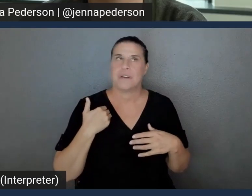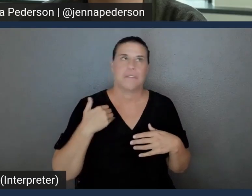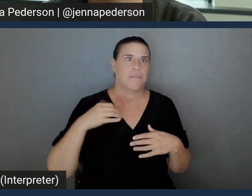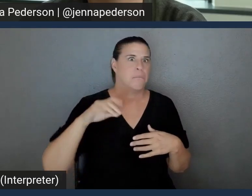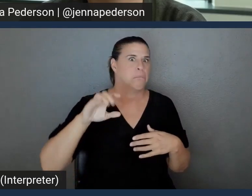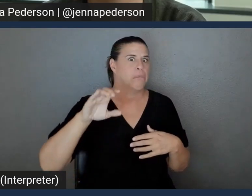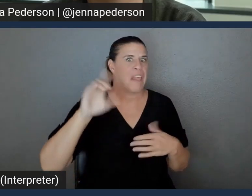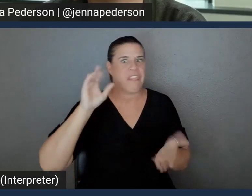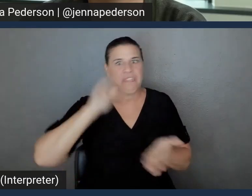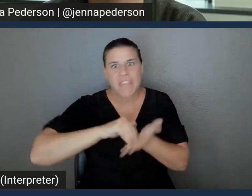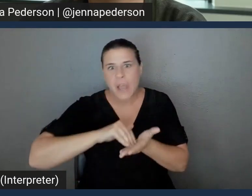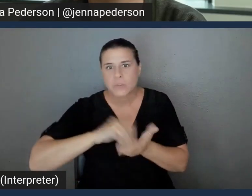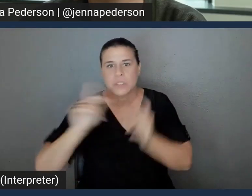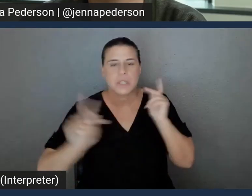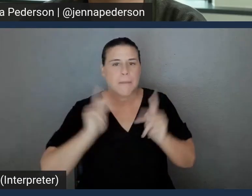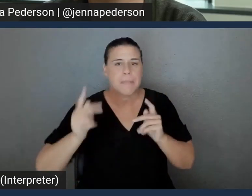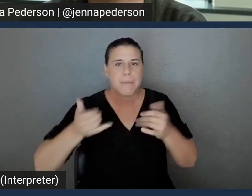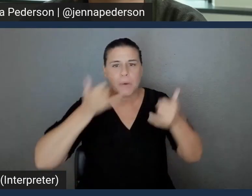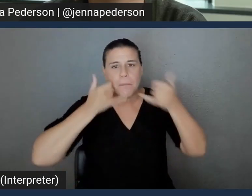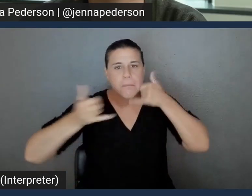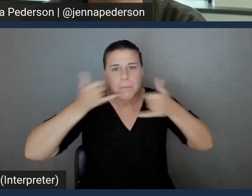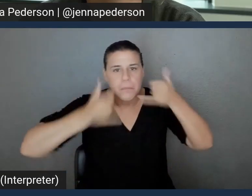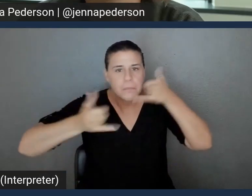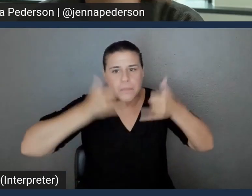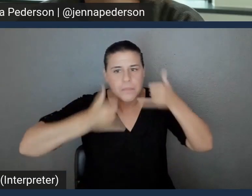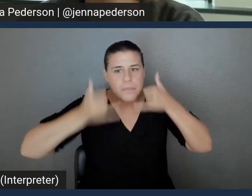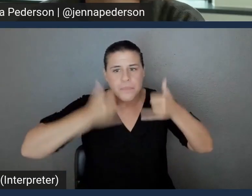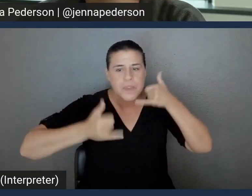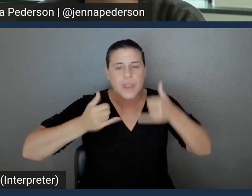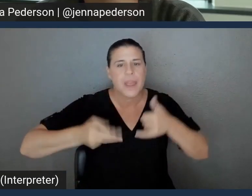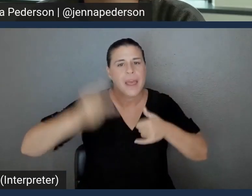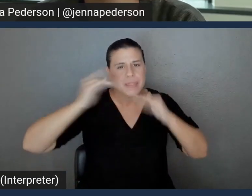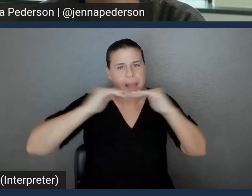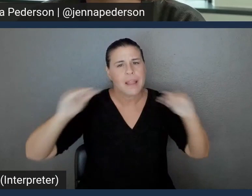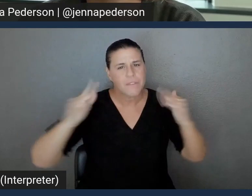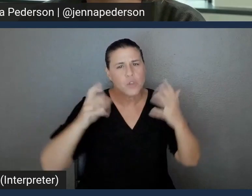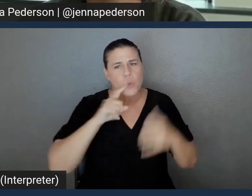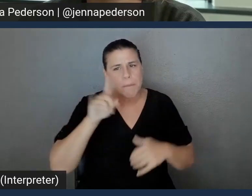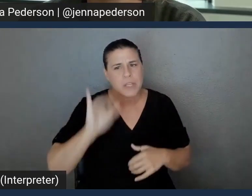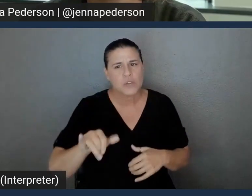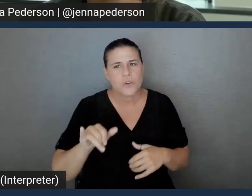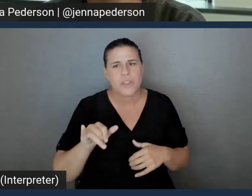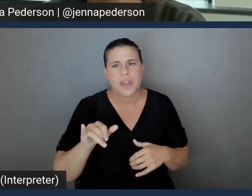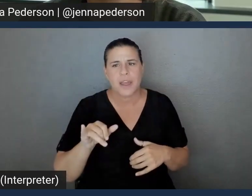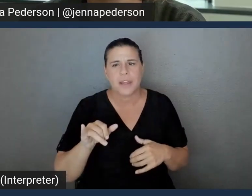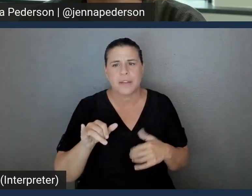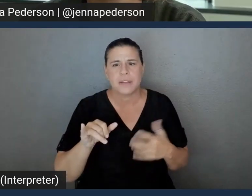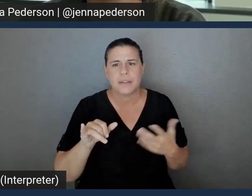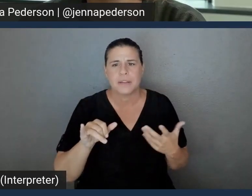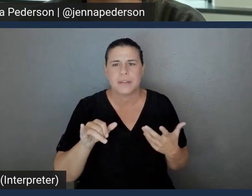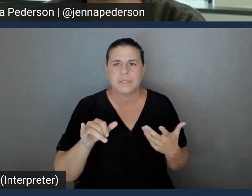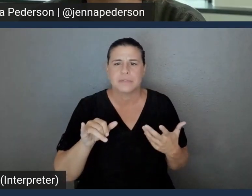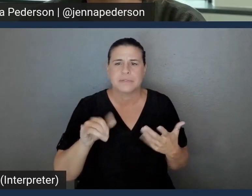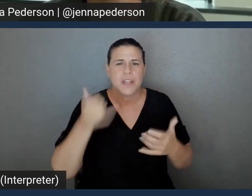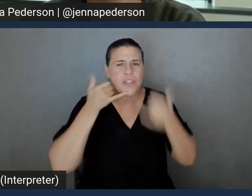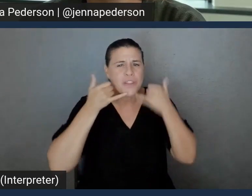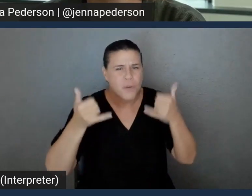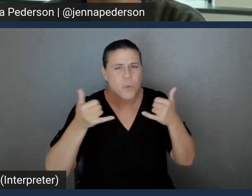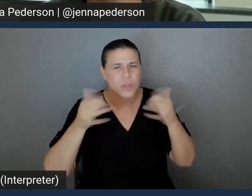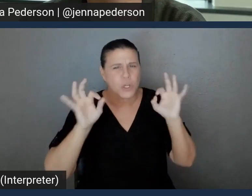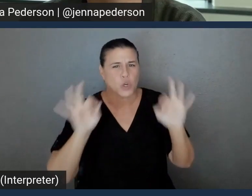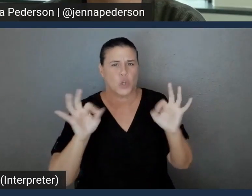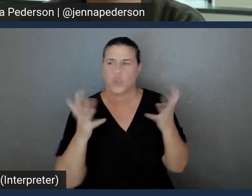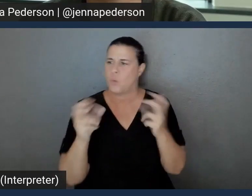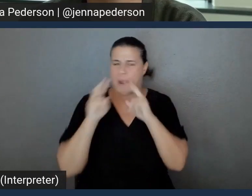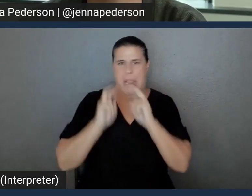even thousands of people picking up that phone call, at the higher level, you want to make sure that the phone calls are good. At least you can